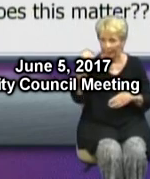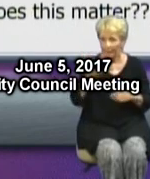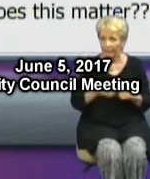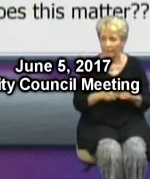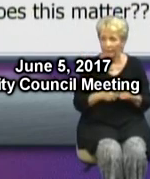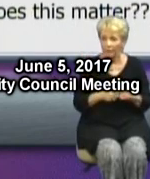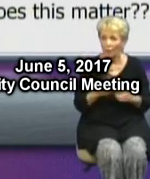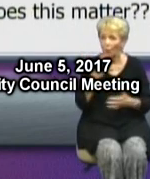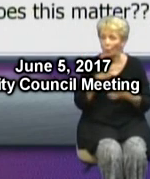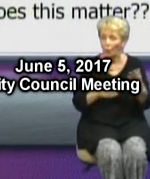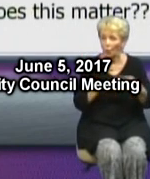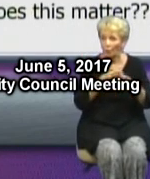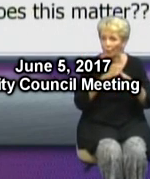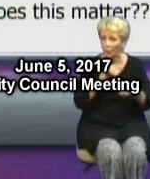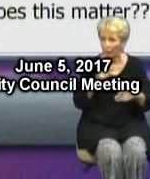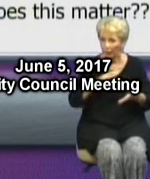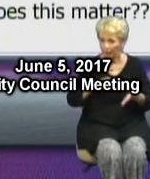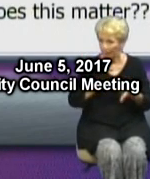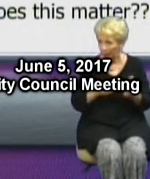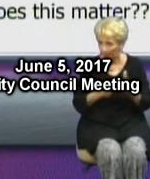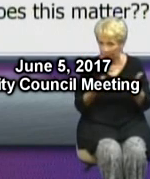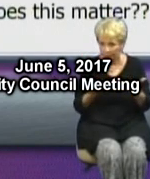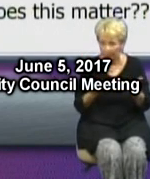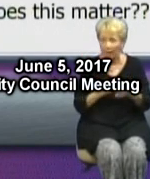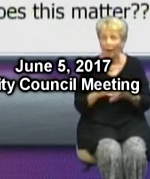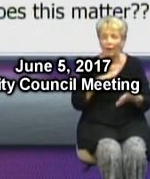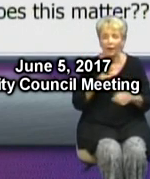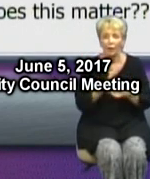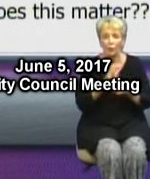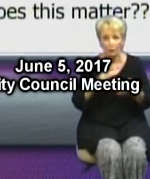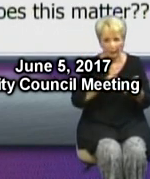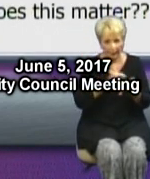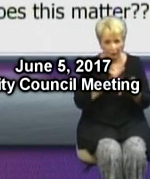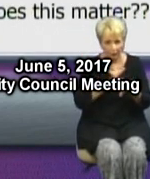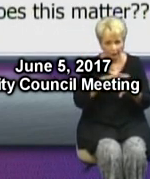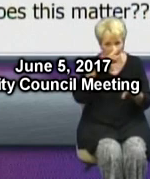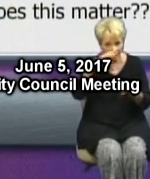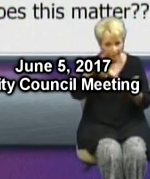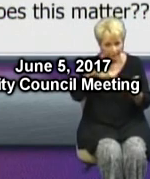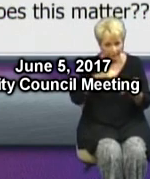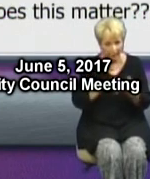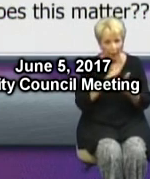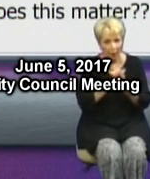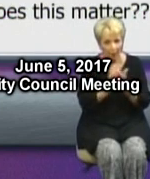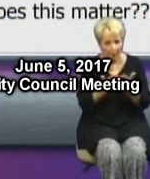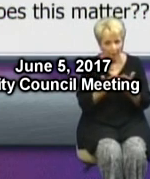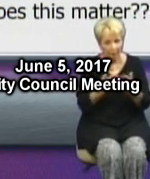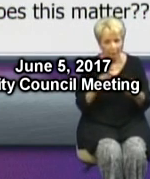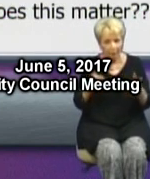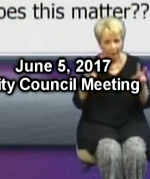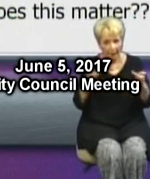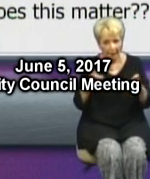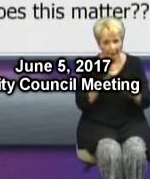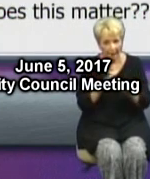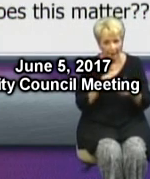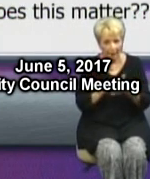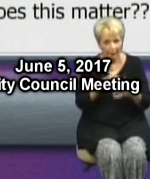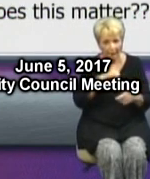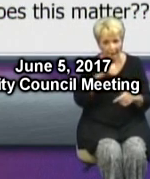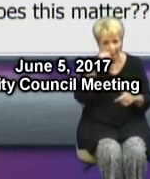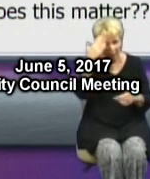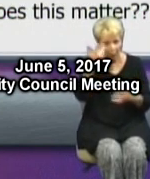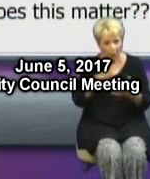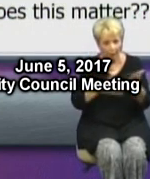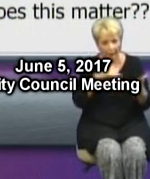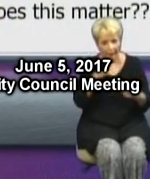I said, what does community really mean? So I used a dictionary, and I used like the book version of it, something my kids don't even know what